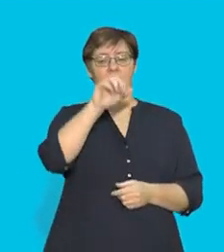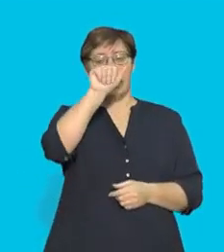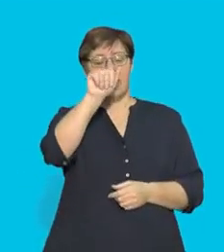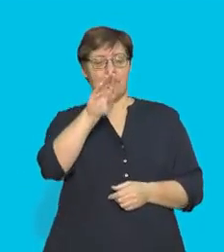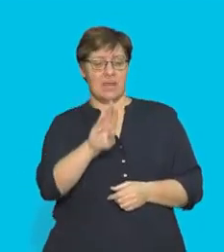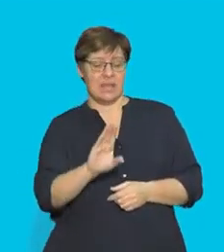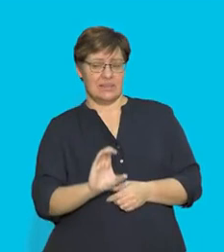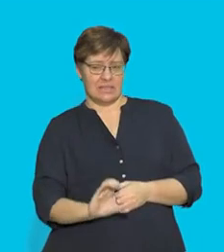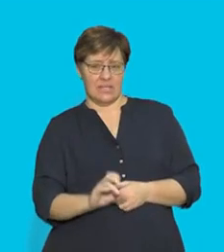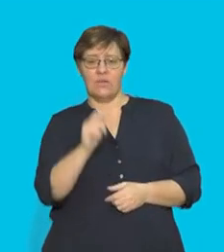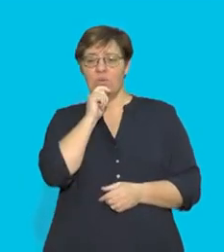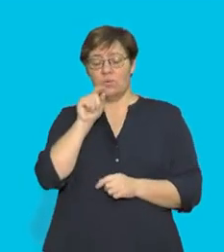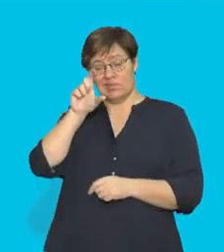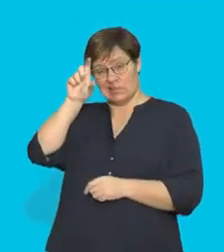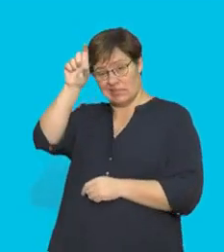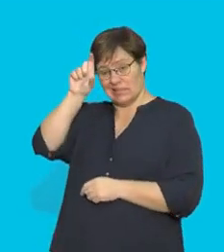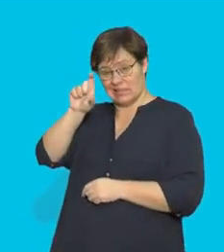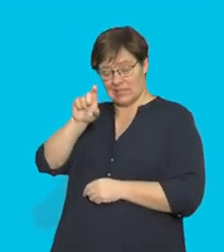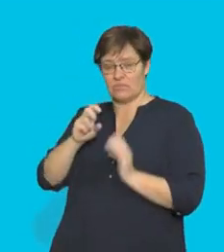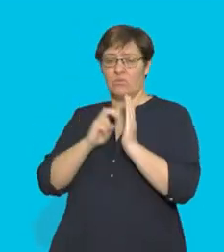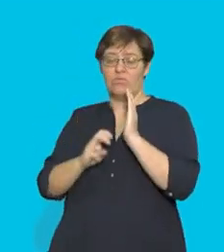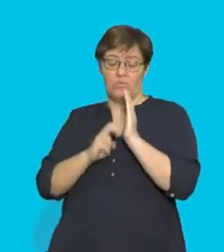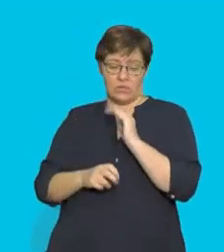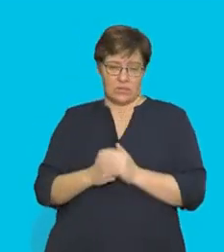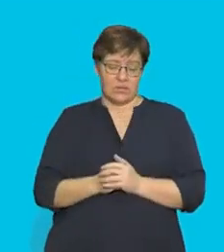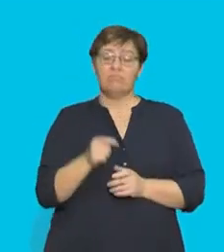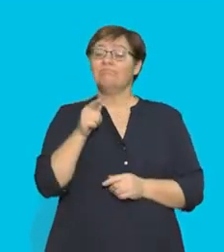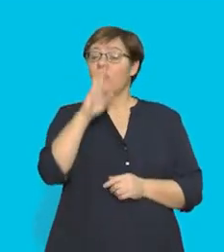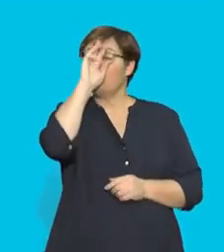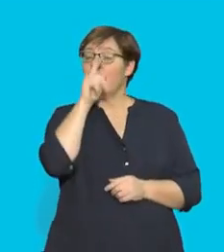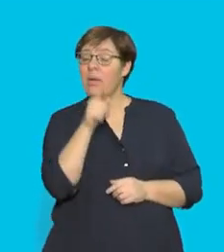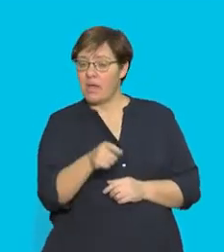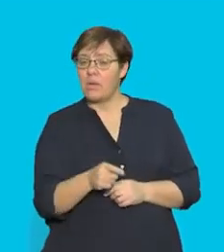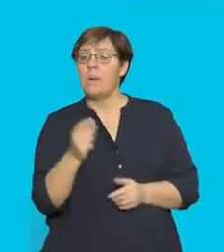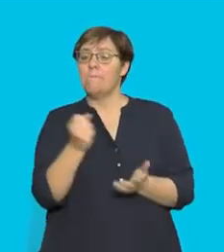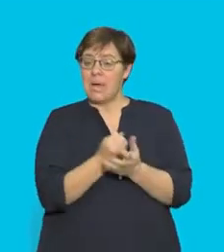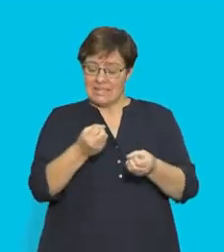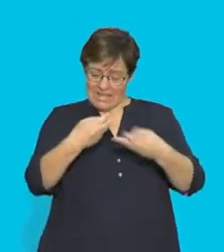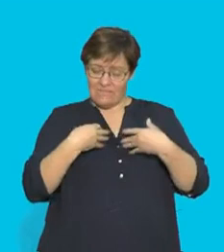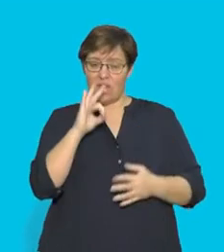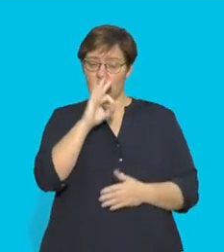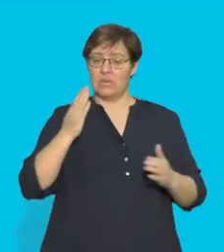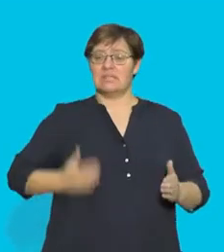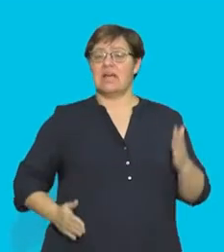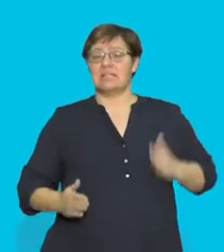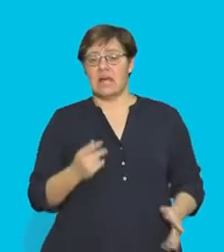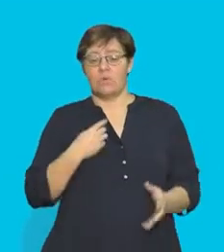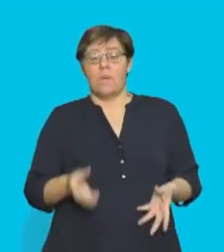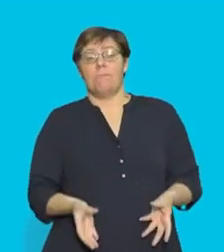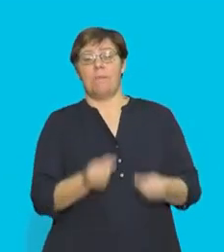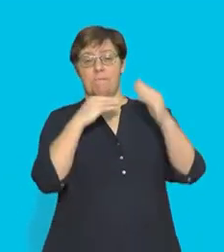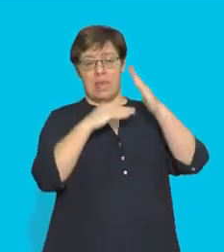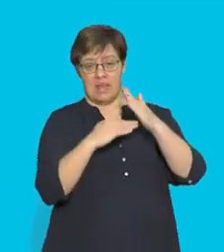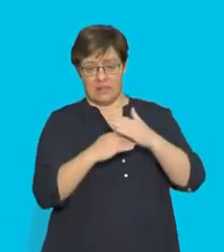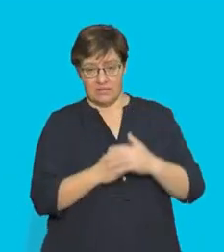A, B, and C, using this version of the cosine rule. In this case, remember, we have to be given the three sides to find